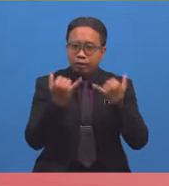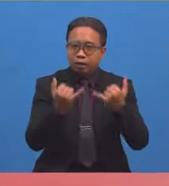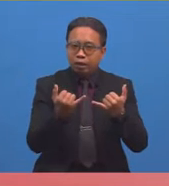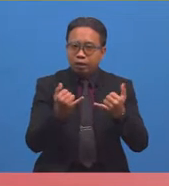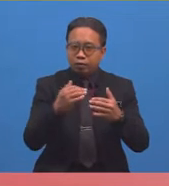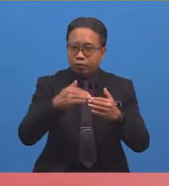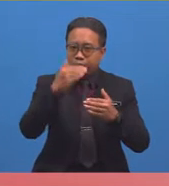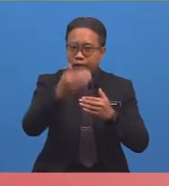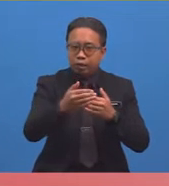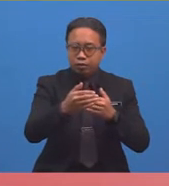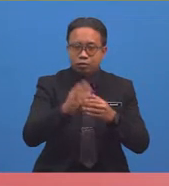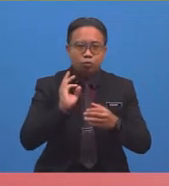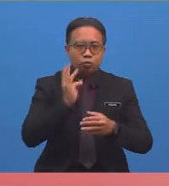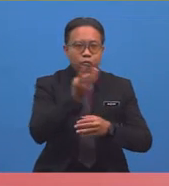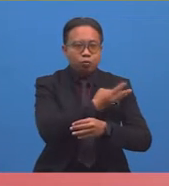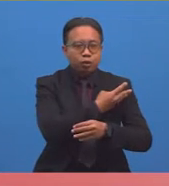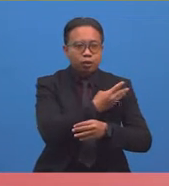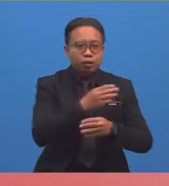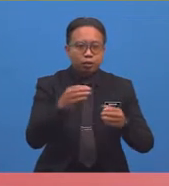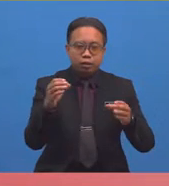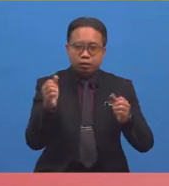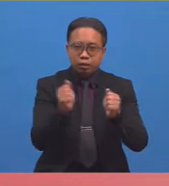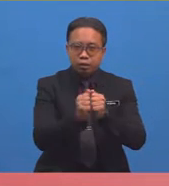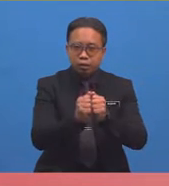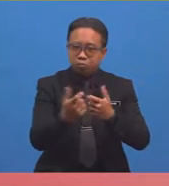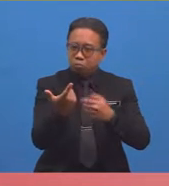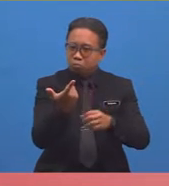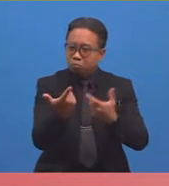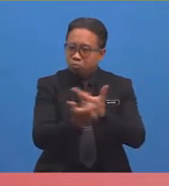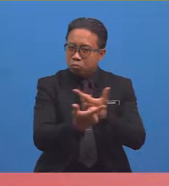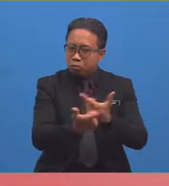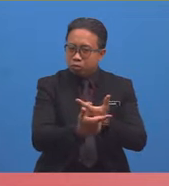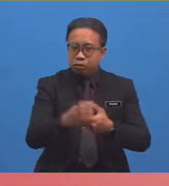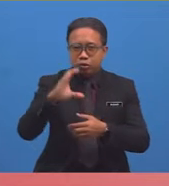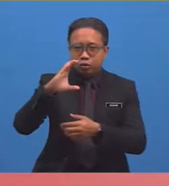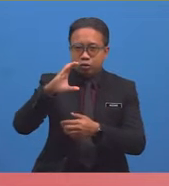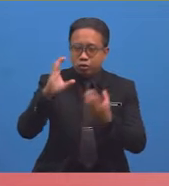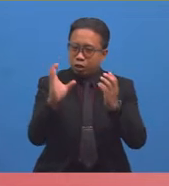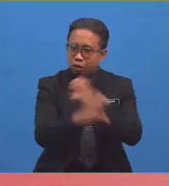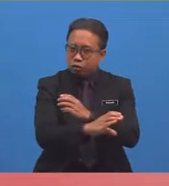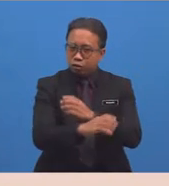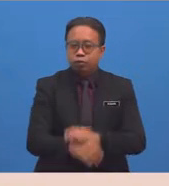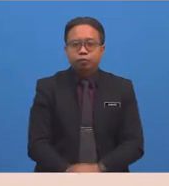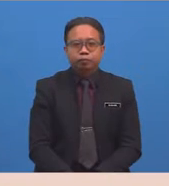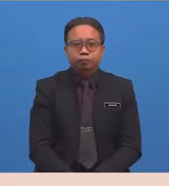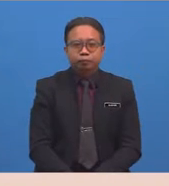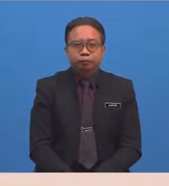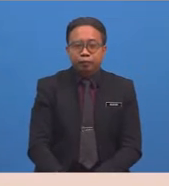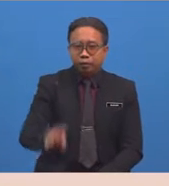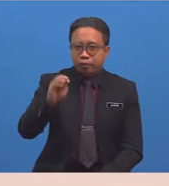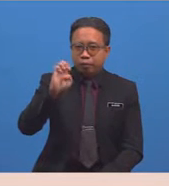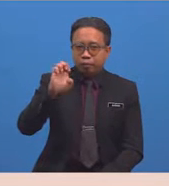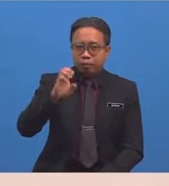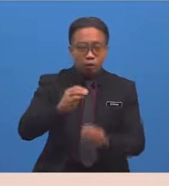Now, in the next segment, we are back again with a challenge. But what's different about these challenges? We are back for a